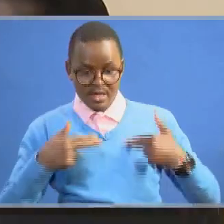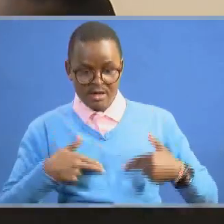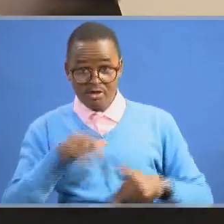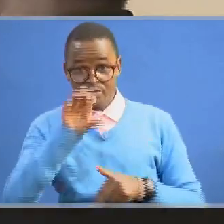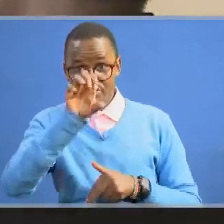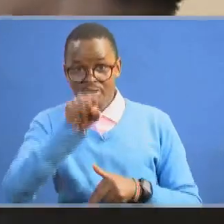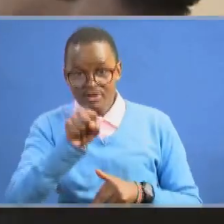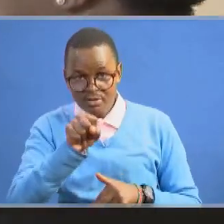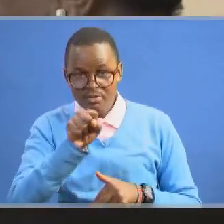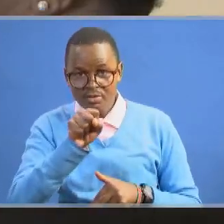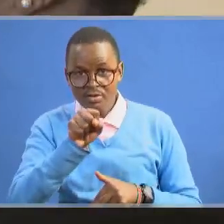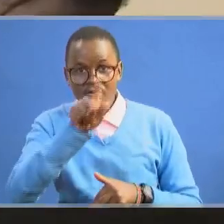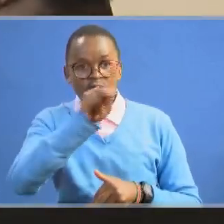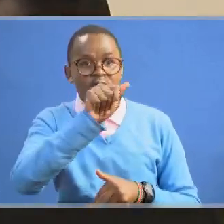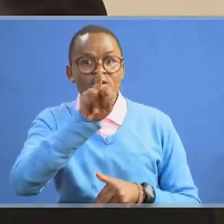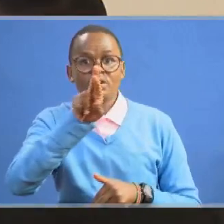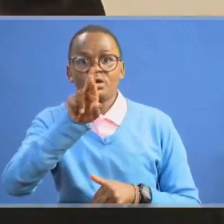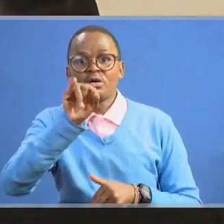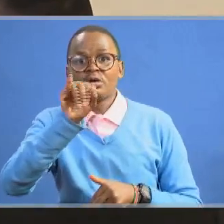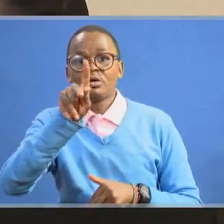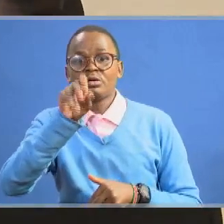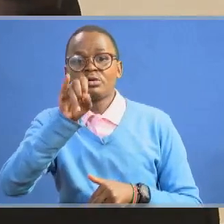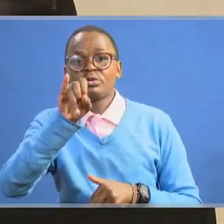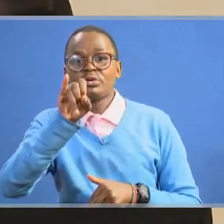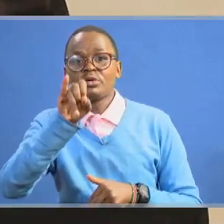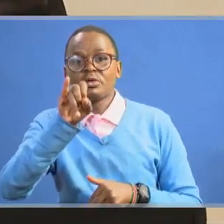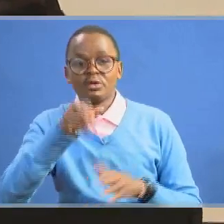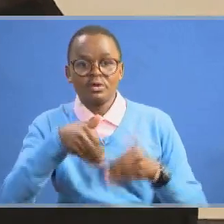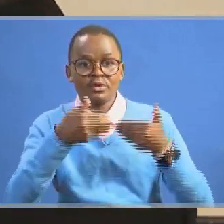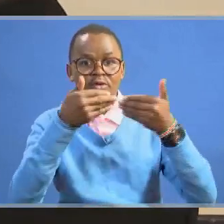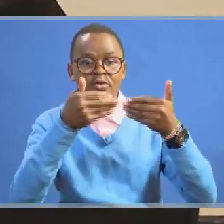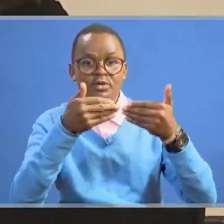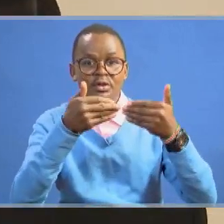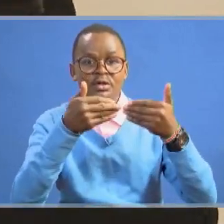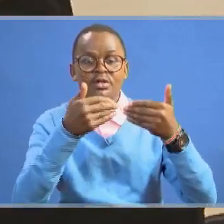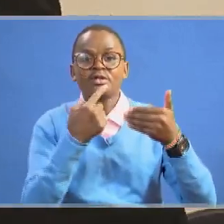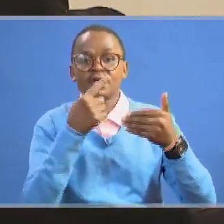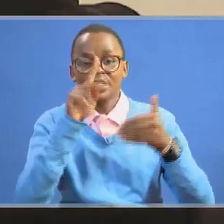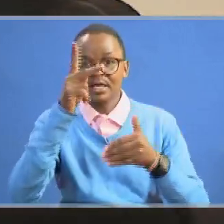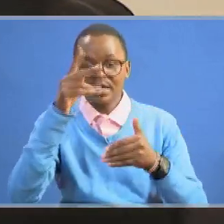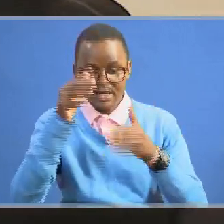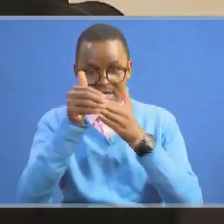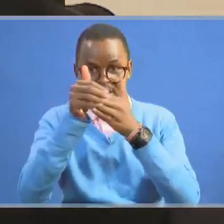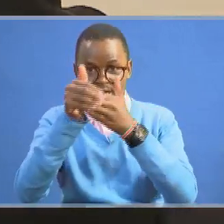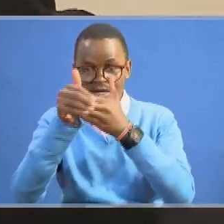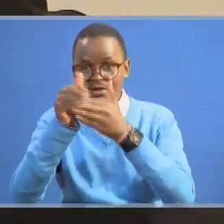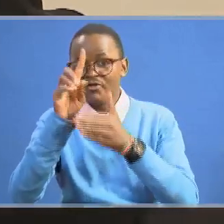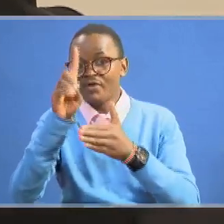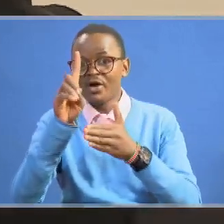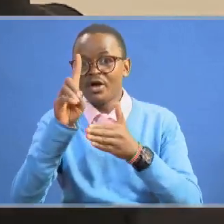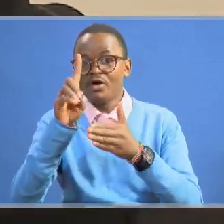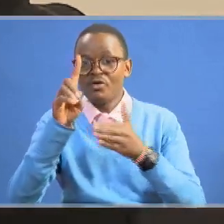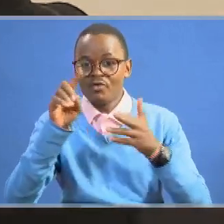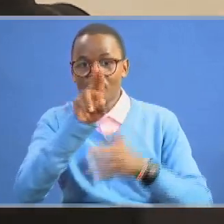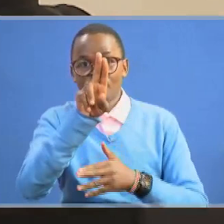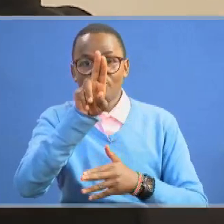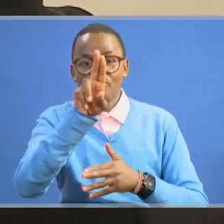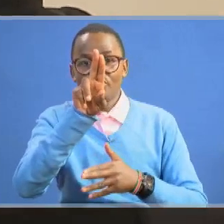Cecily Kariuki, who Director General Tedros Adhanom Ghebreyesus cited Kenya as a leading crusader of